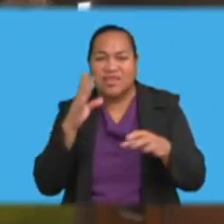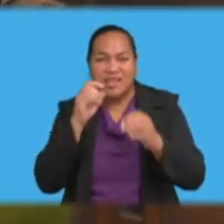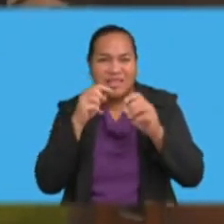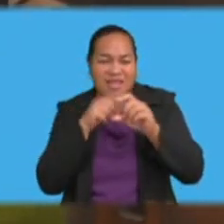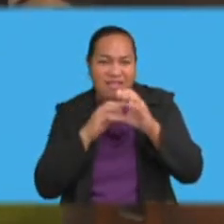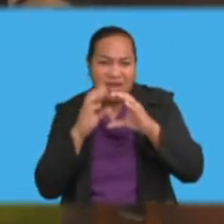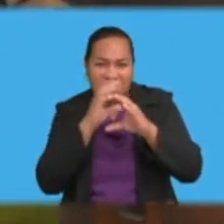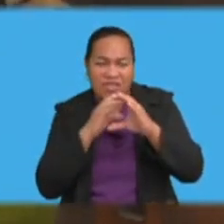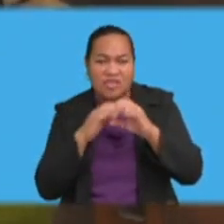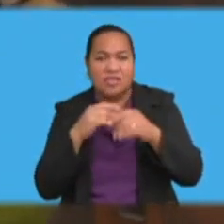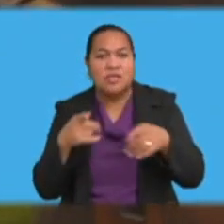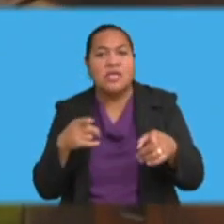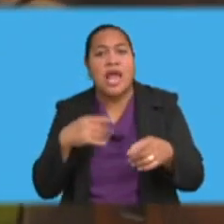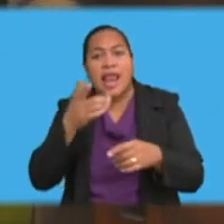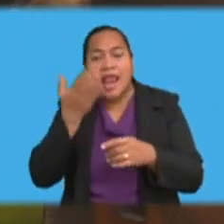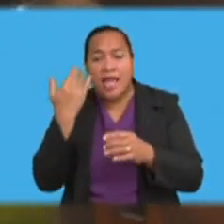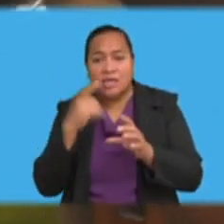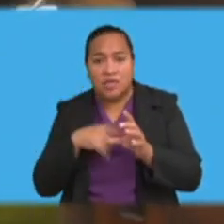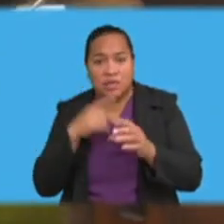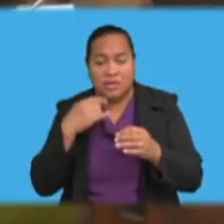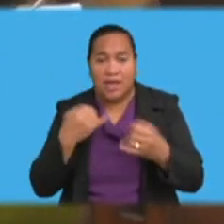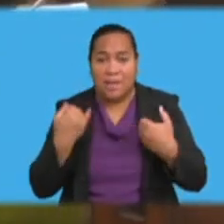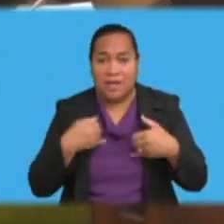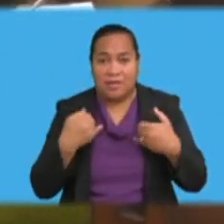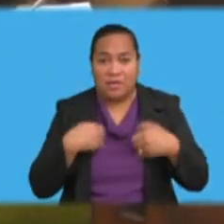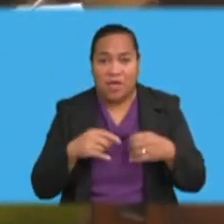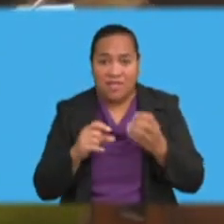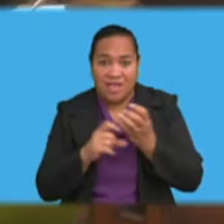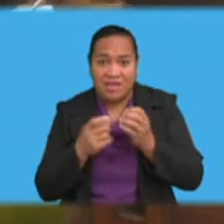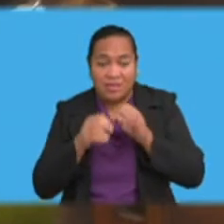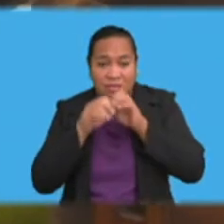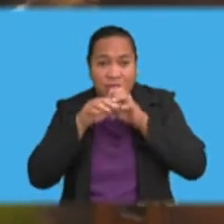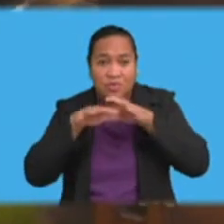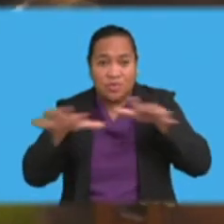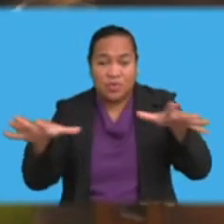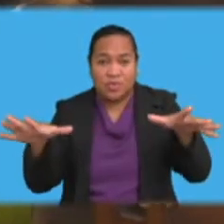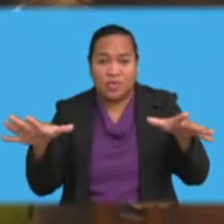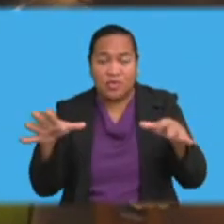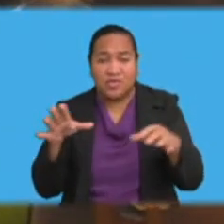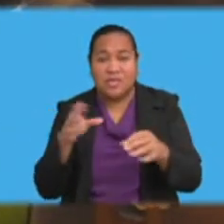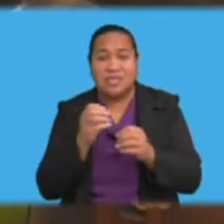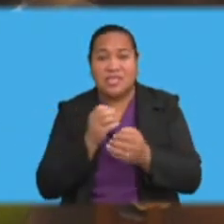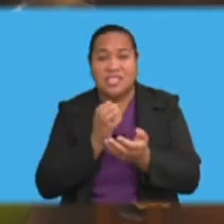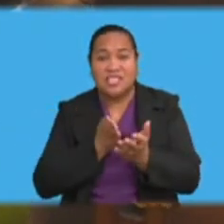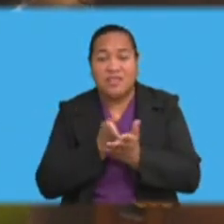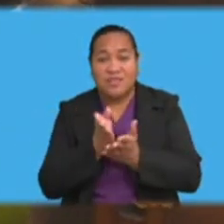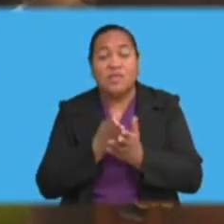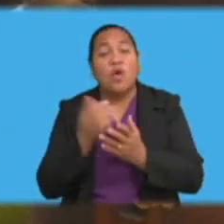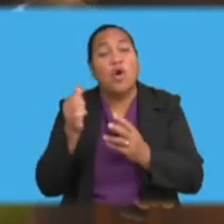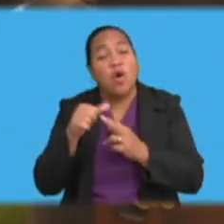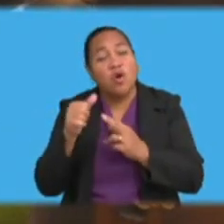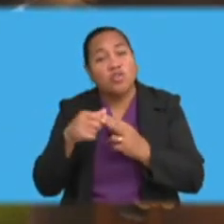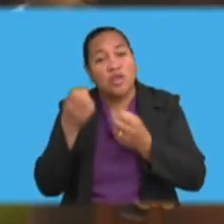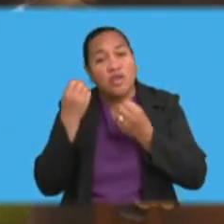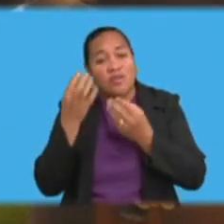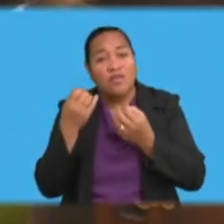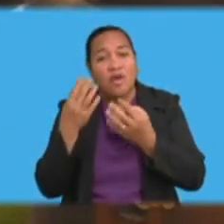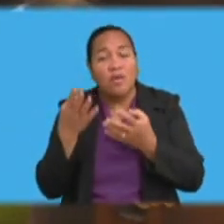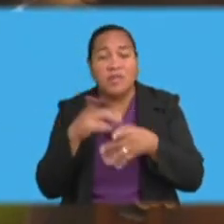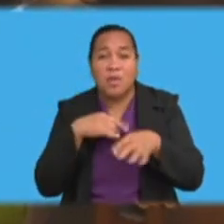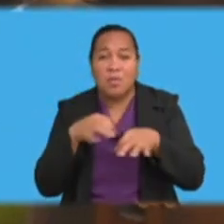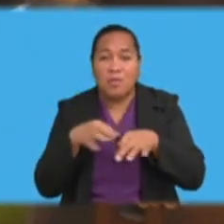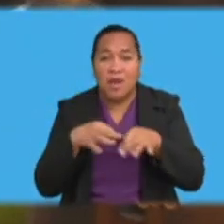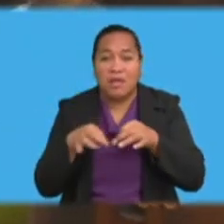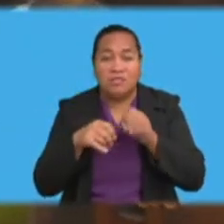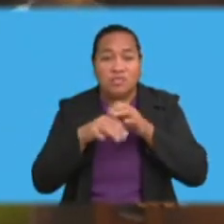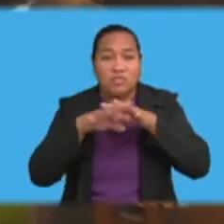we had informed Parliament on the implementation of digital television broadcasting service. We had also informed Parliament on our plans to roll out